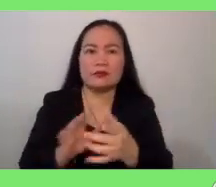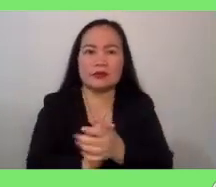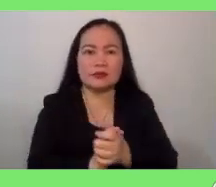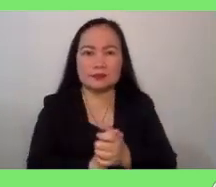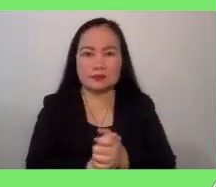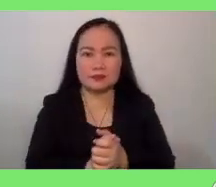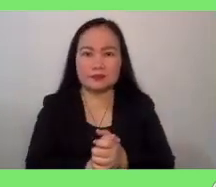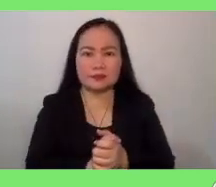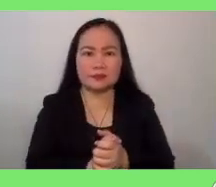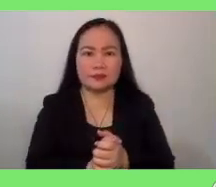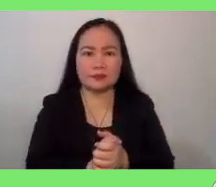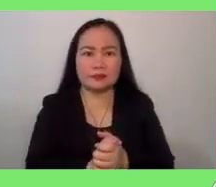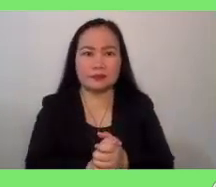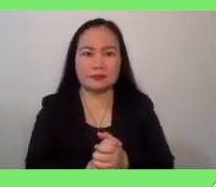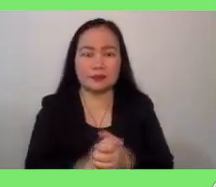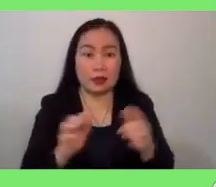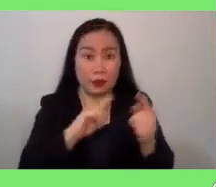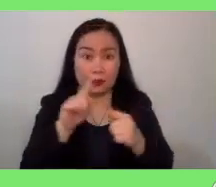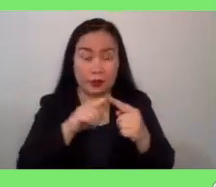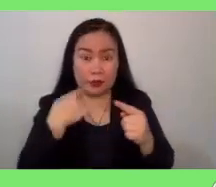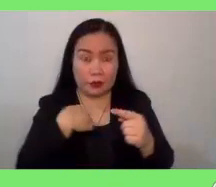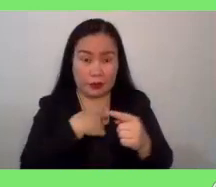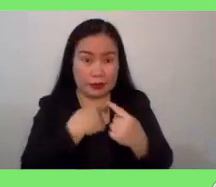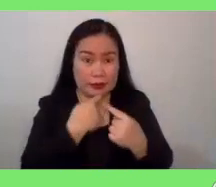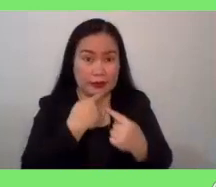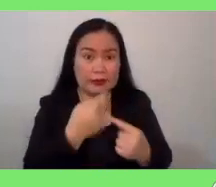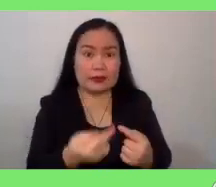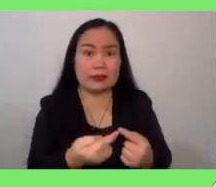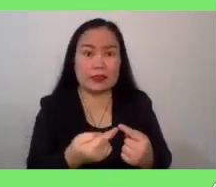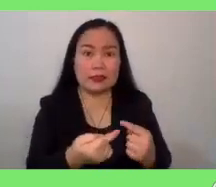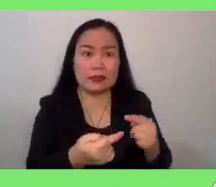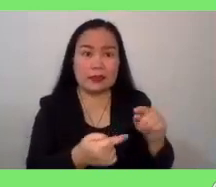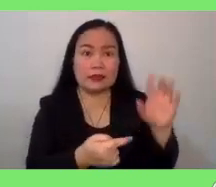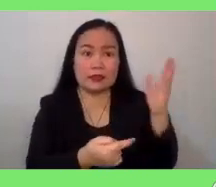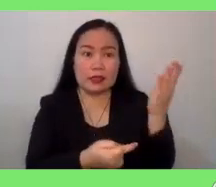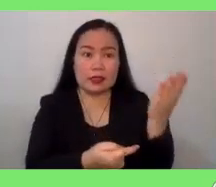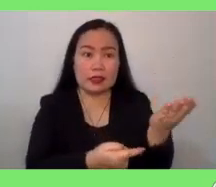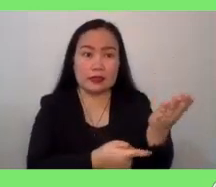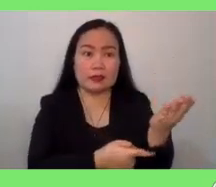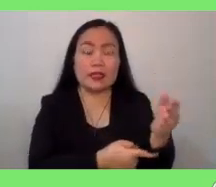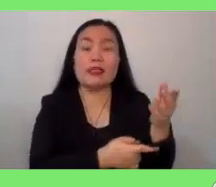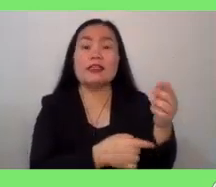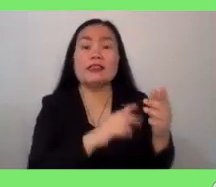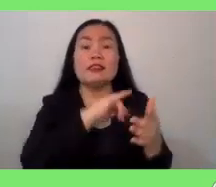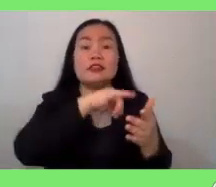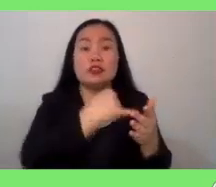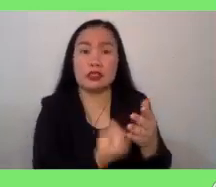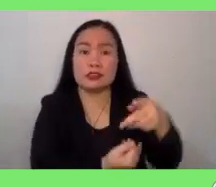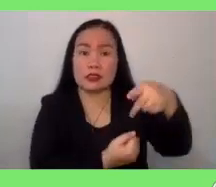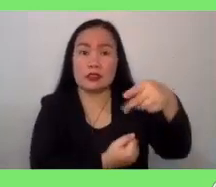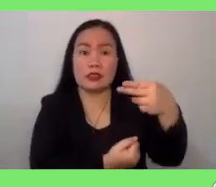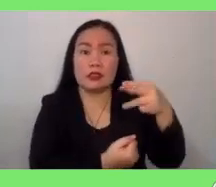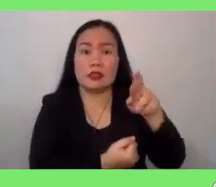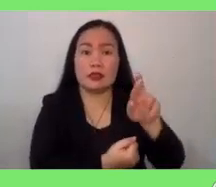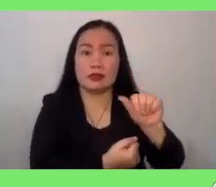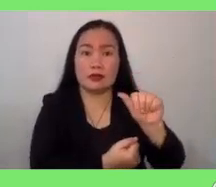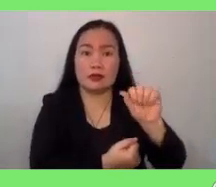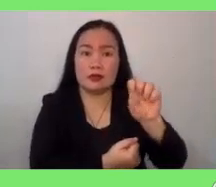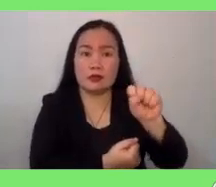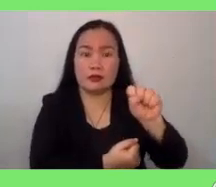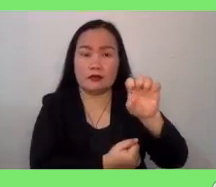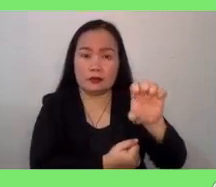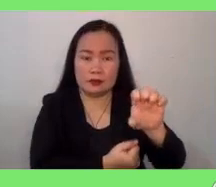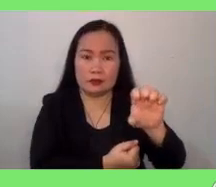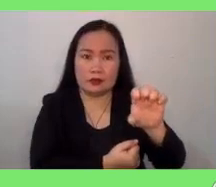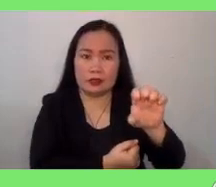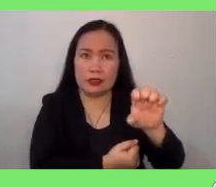siya malalaman? Now, when we say expression, this is just a phrase. Okay, pag sinabing phrase, kumbaga sa